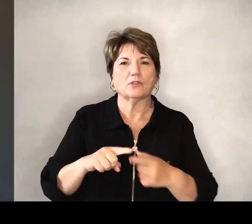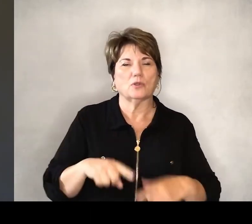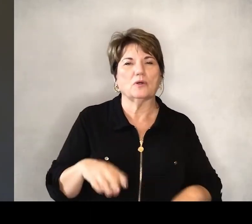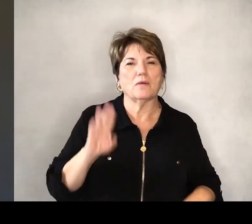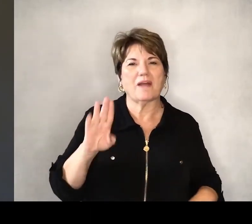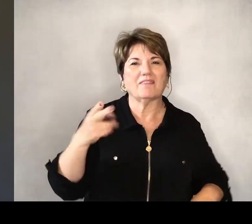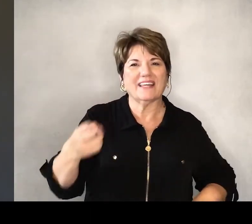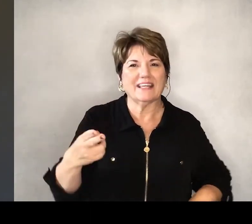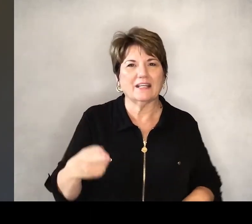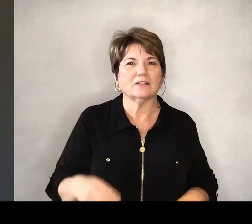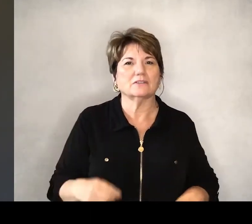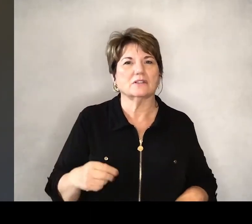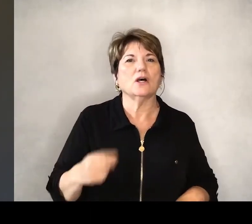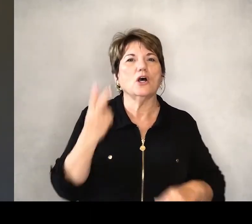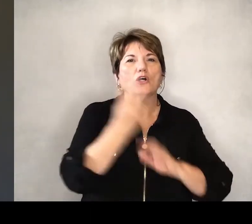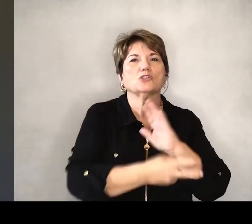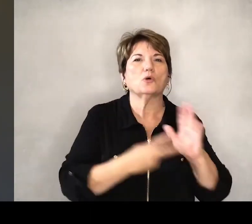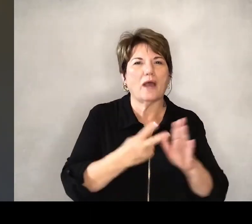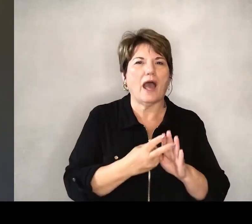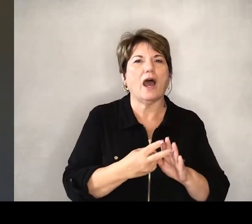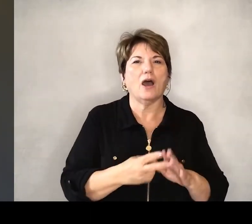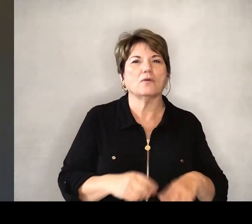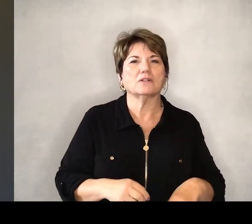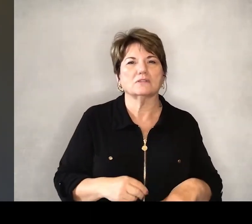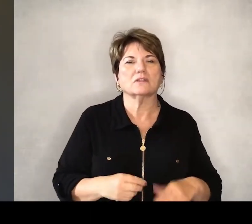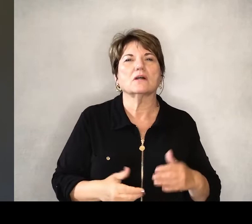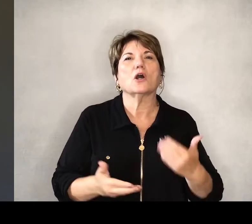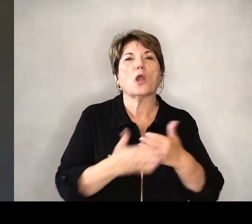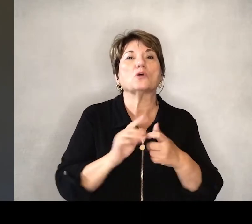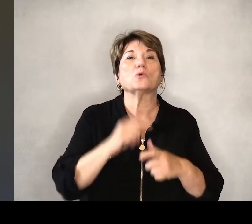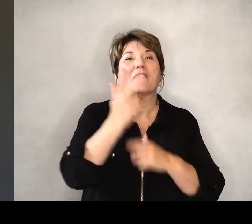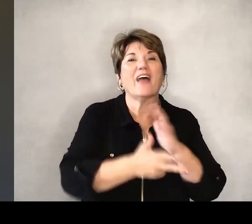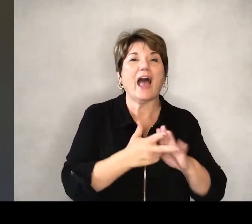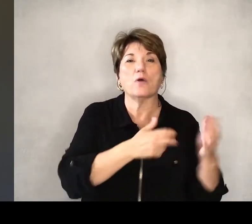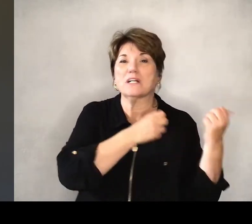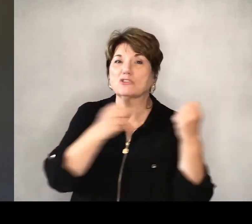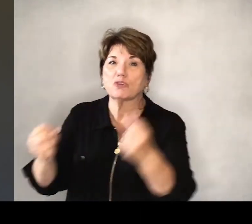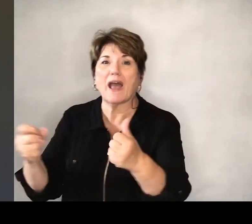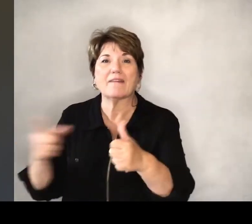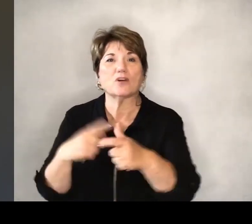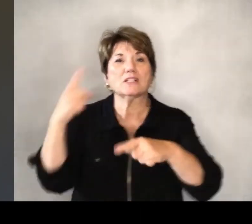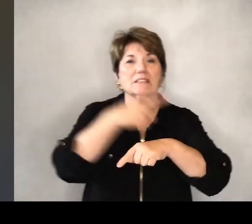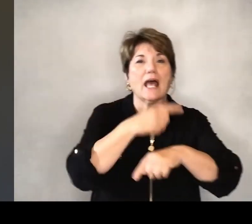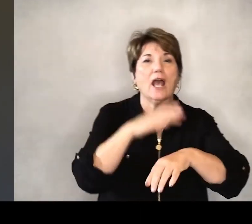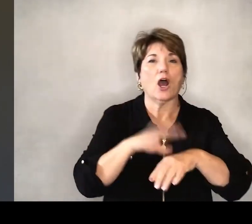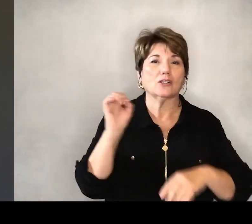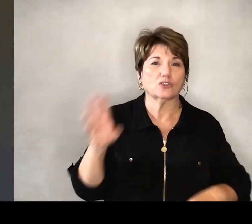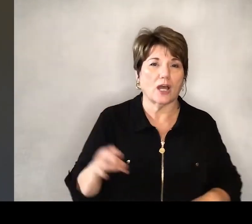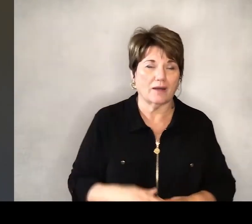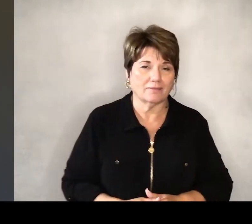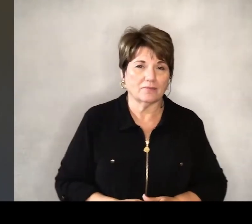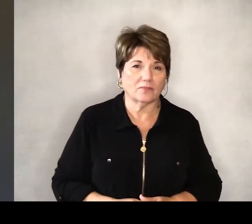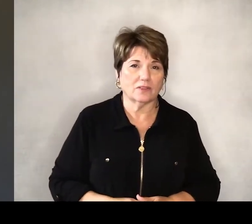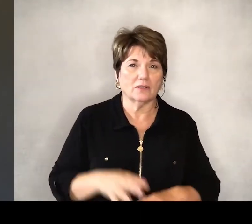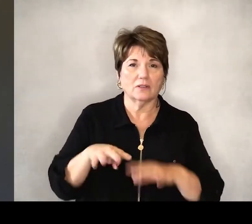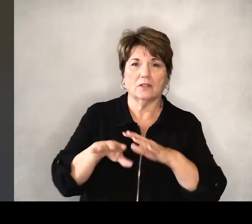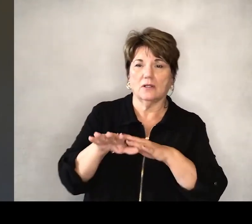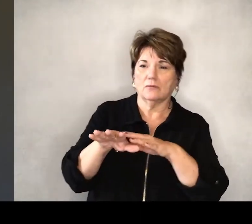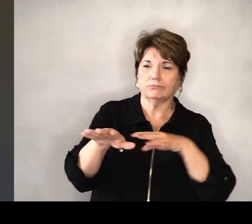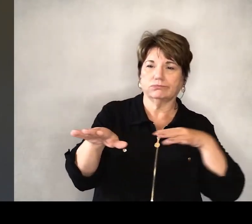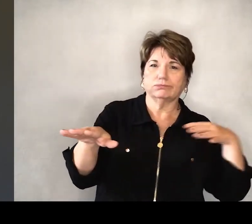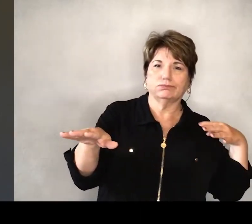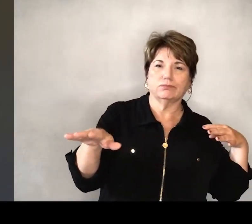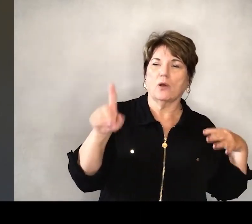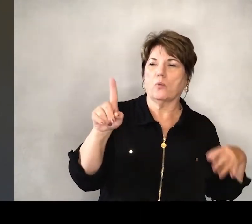First day on the job took me 2 hours and 45 minutes to get there. First day on the job. Because they shut down